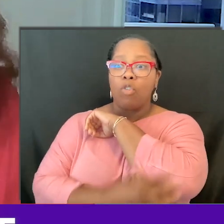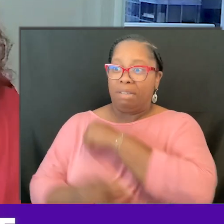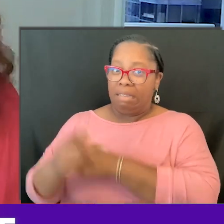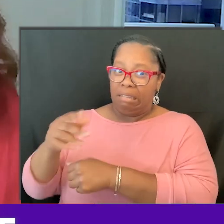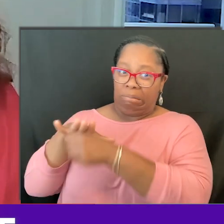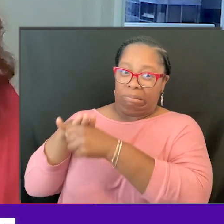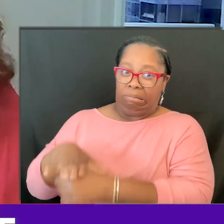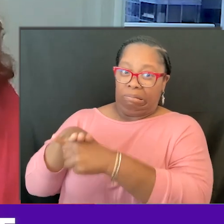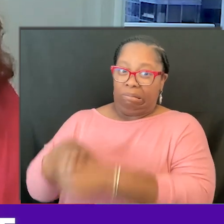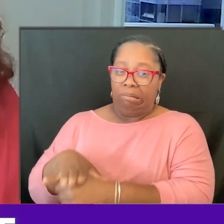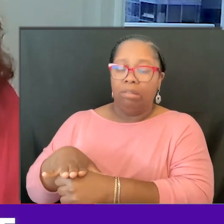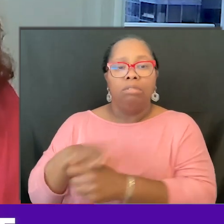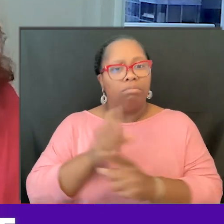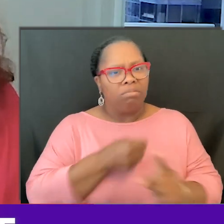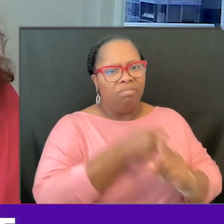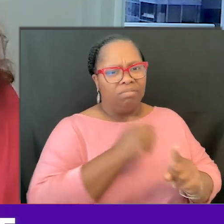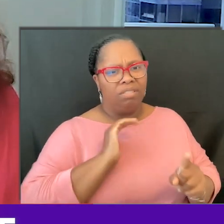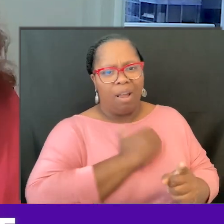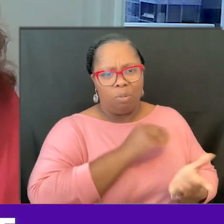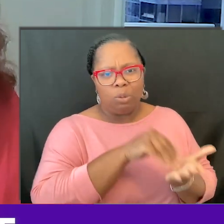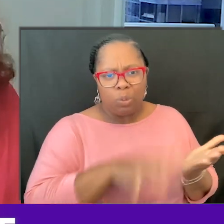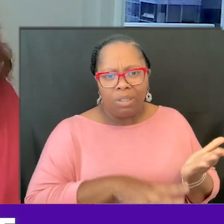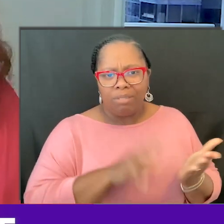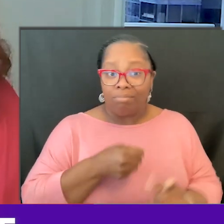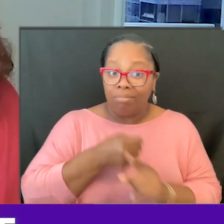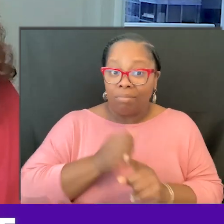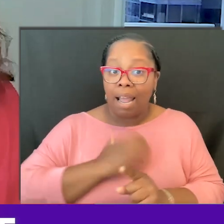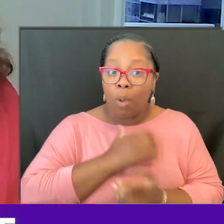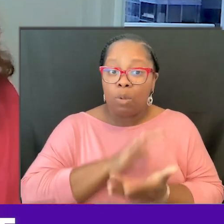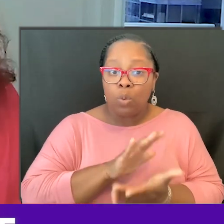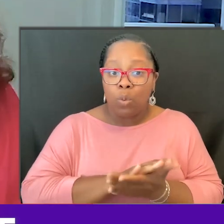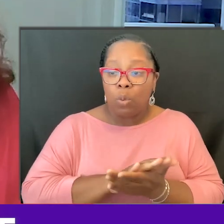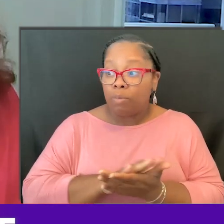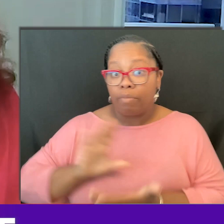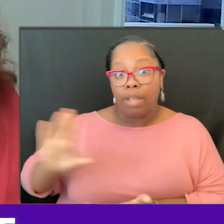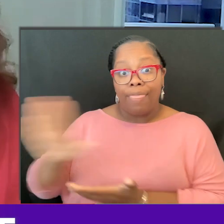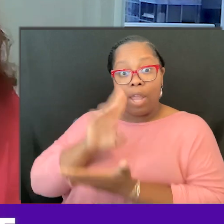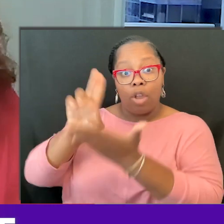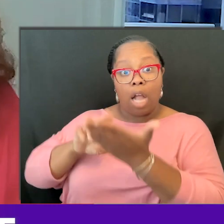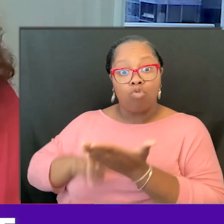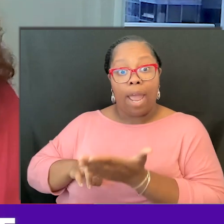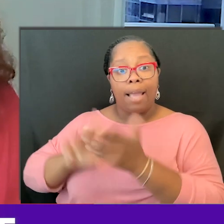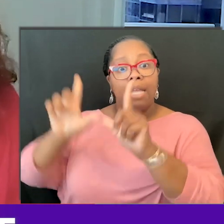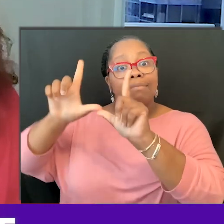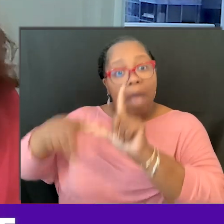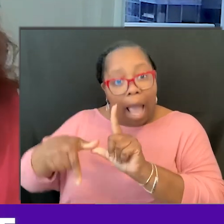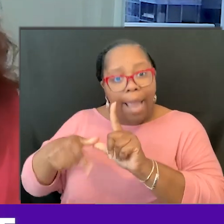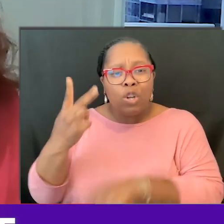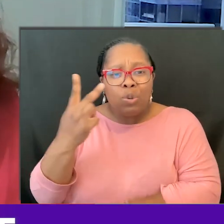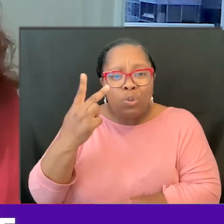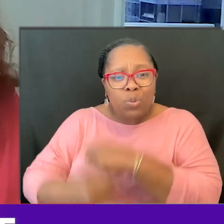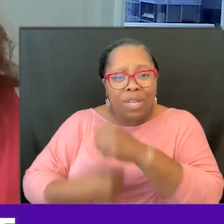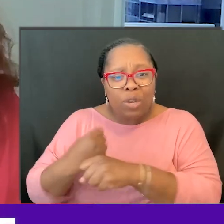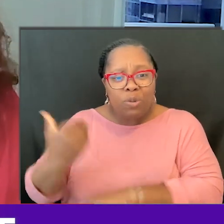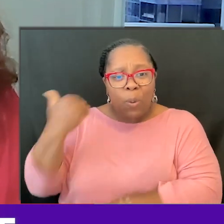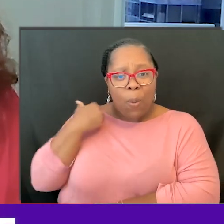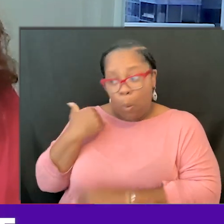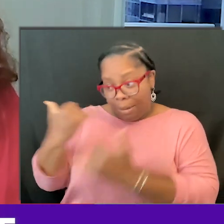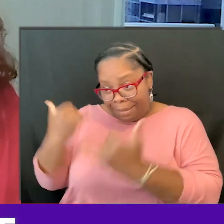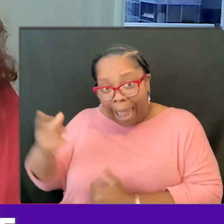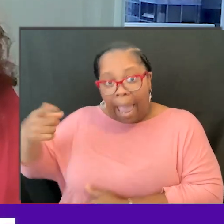and affects our schools. Their contract expired 2 years ago. They are demanding